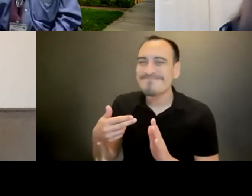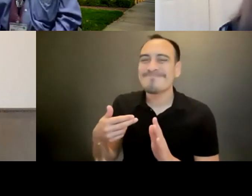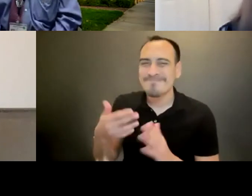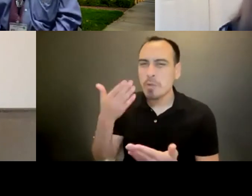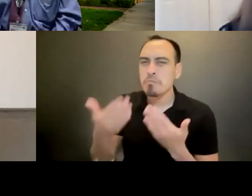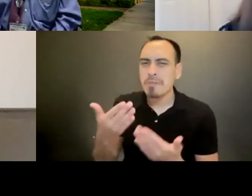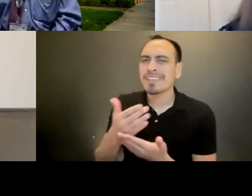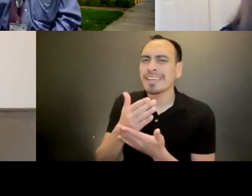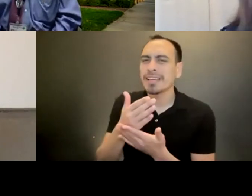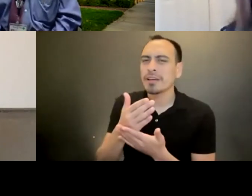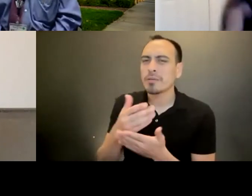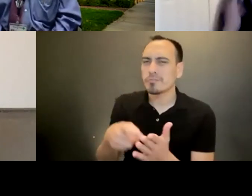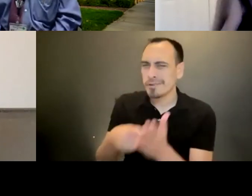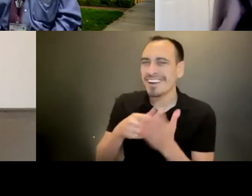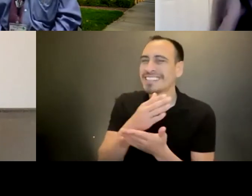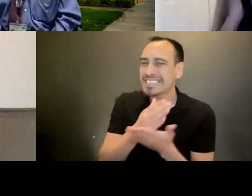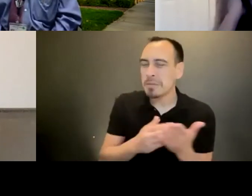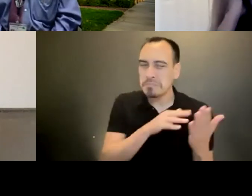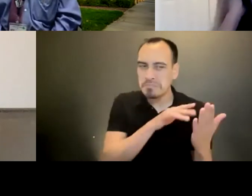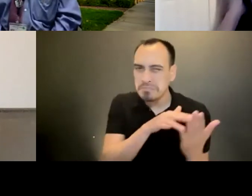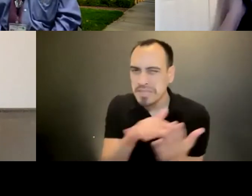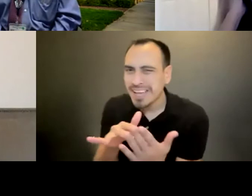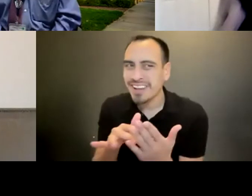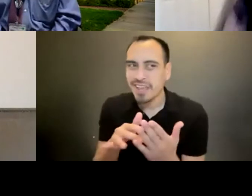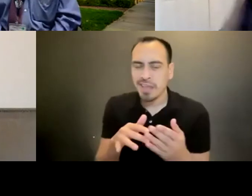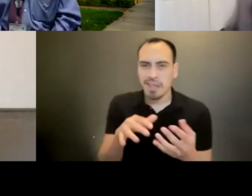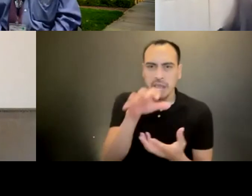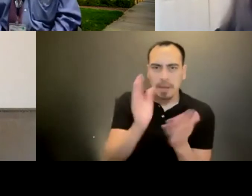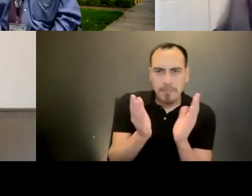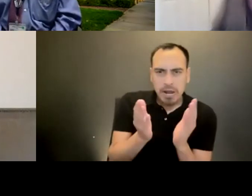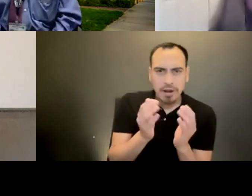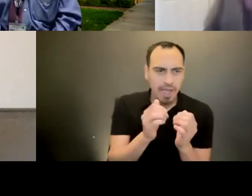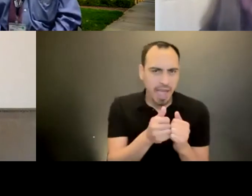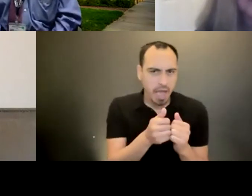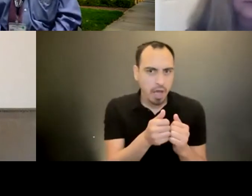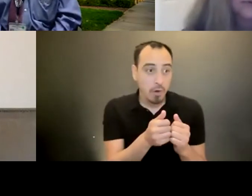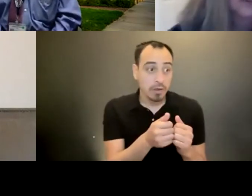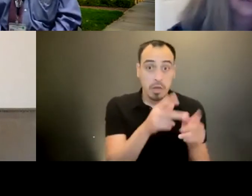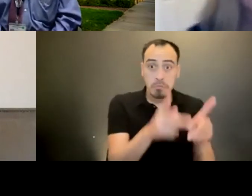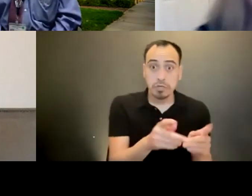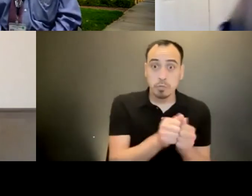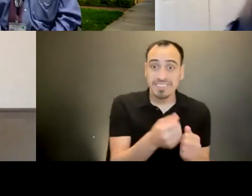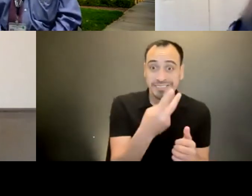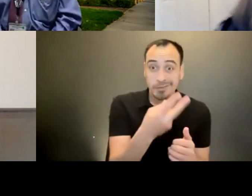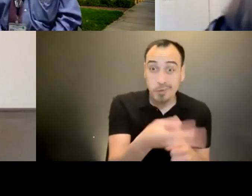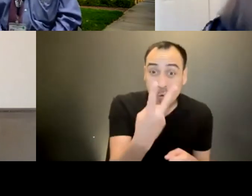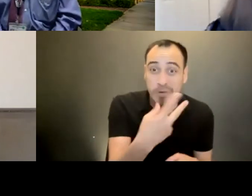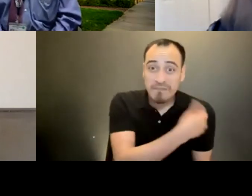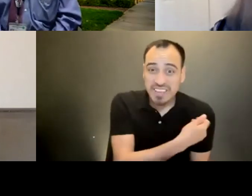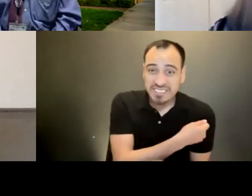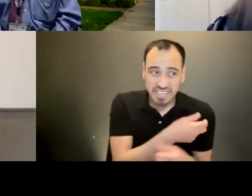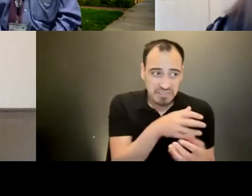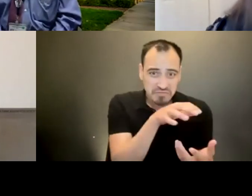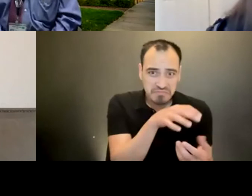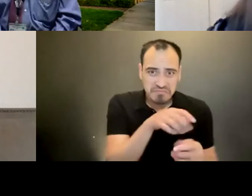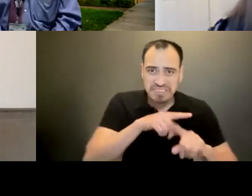some study of how these cross vaccines would work, but the likelihood is that it's not going to